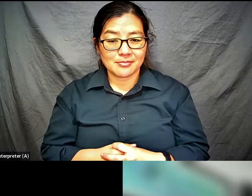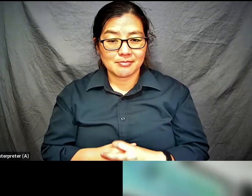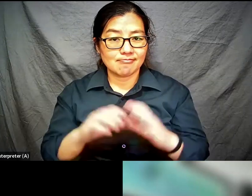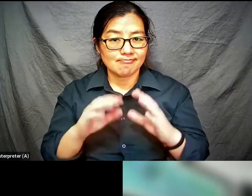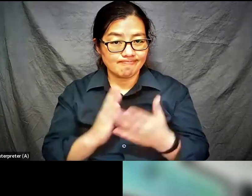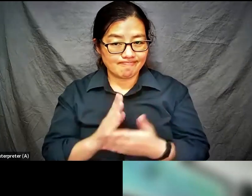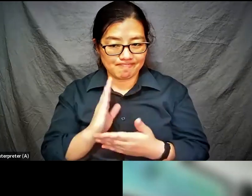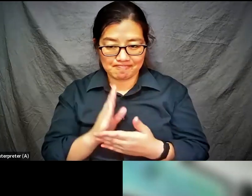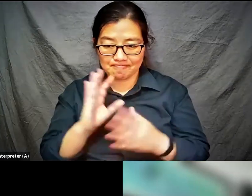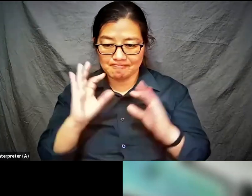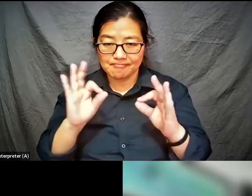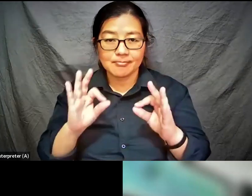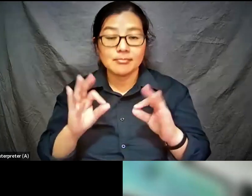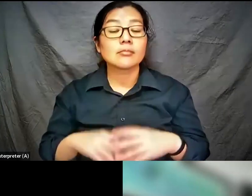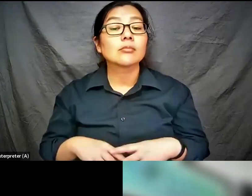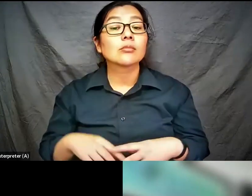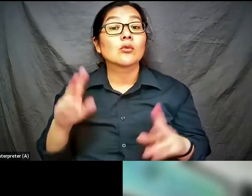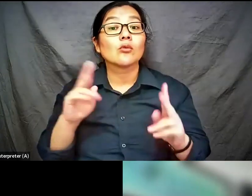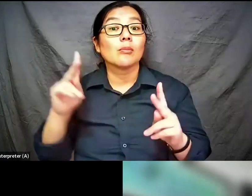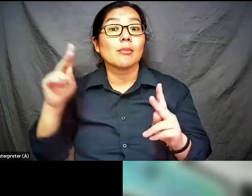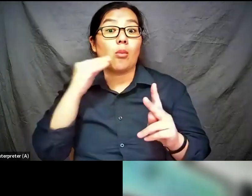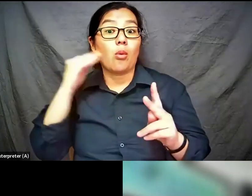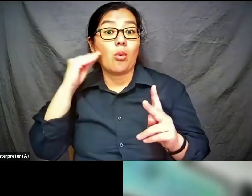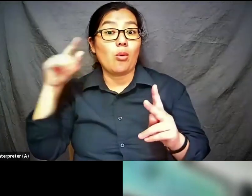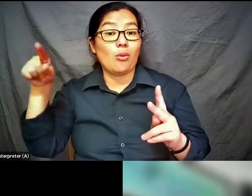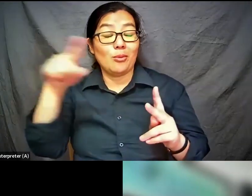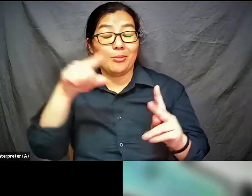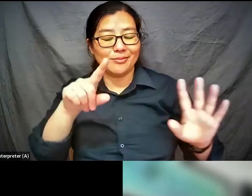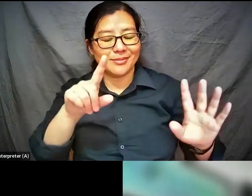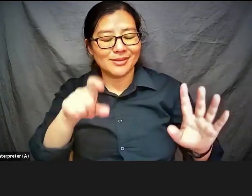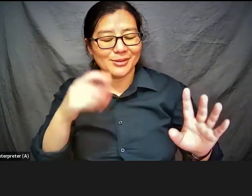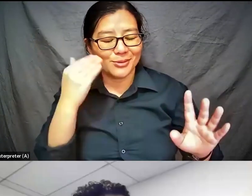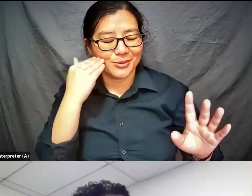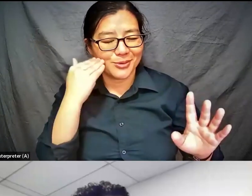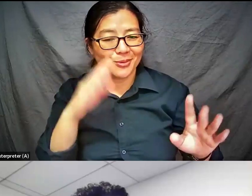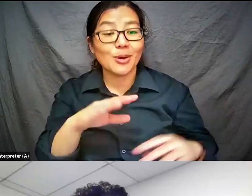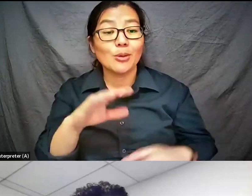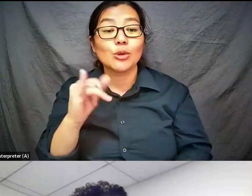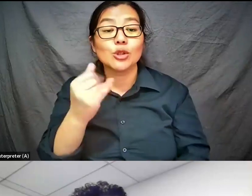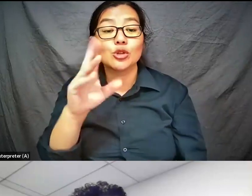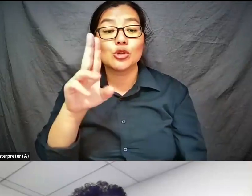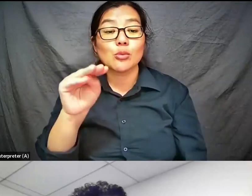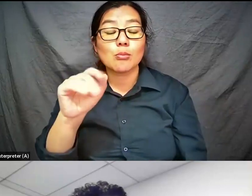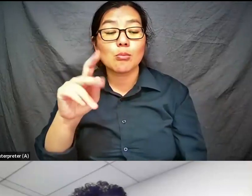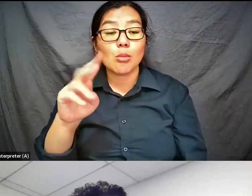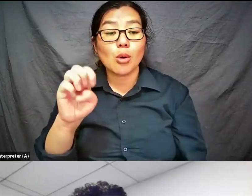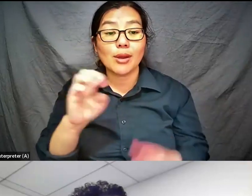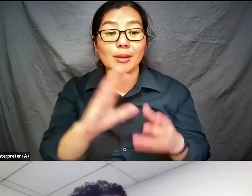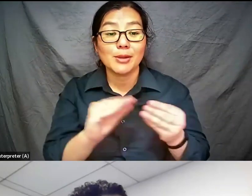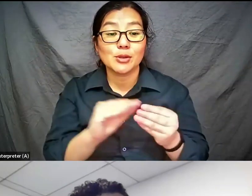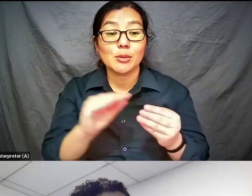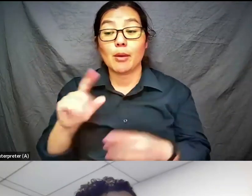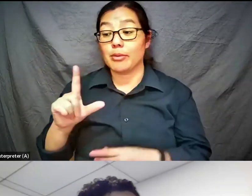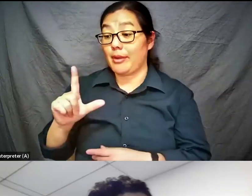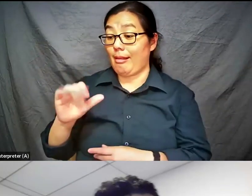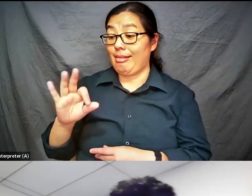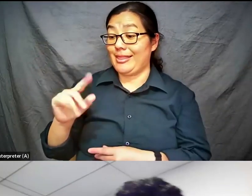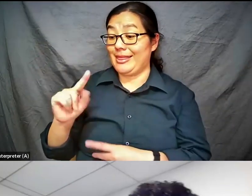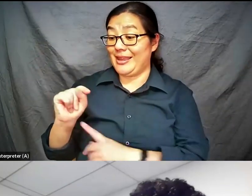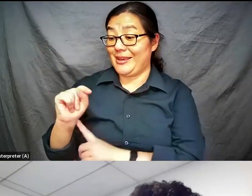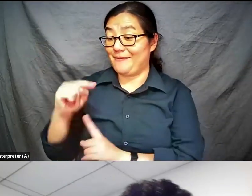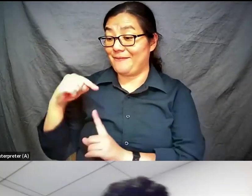community, to say like, hey, we're all trying to build narratives and histories together. And